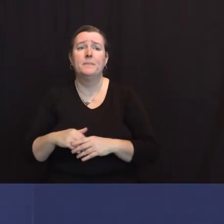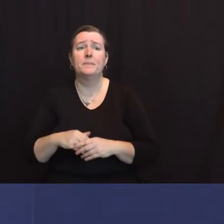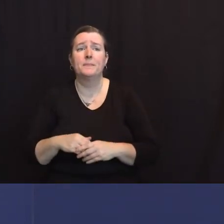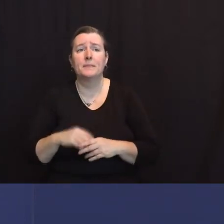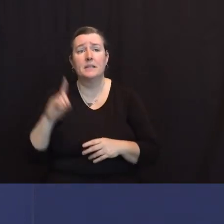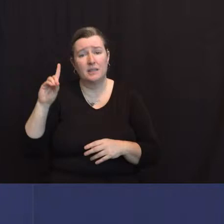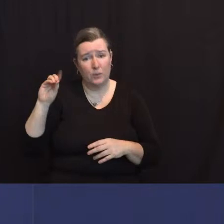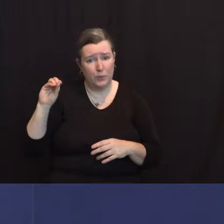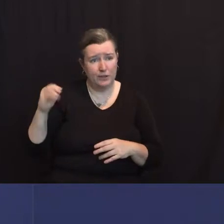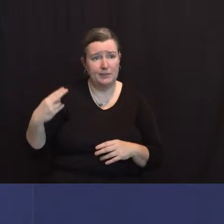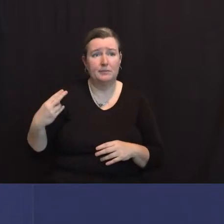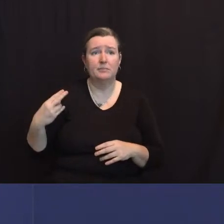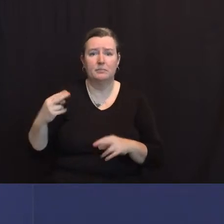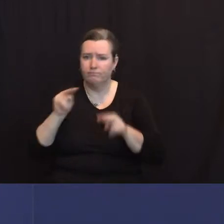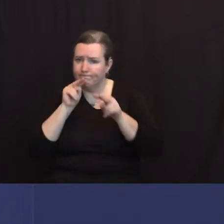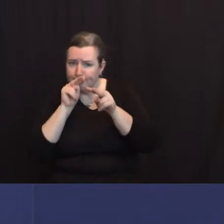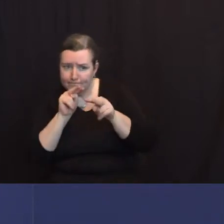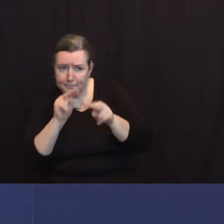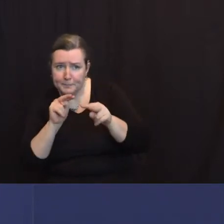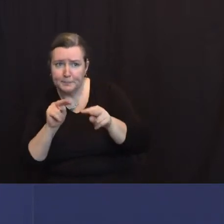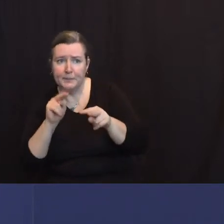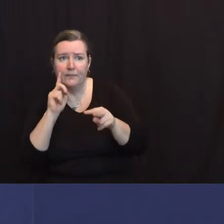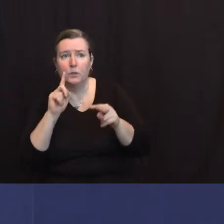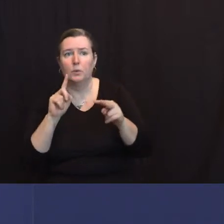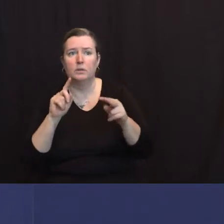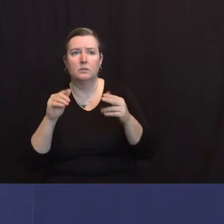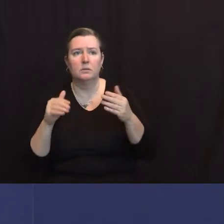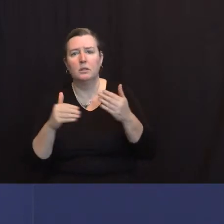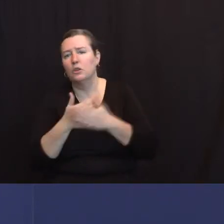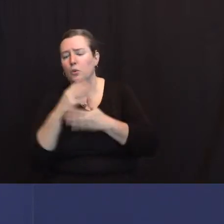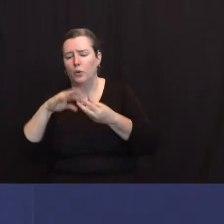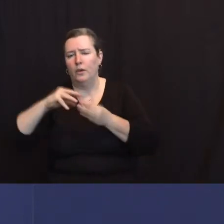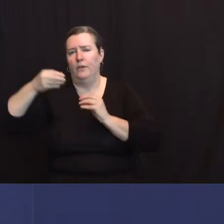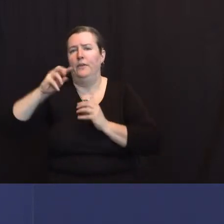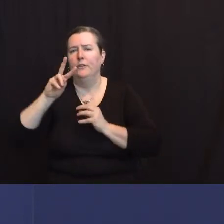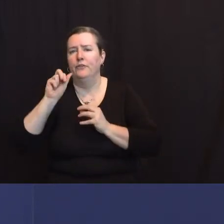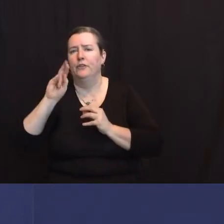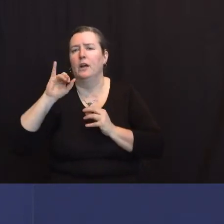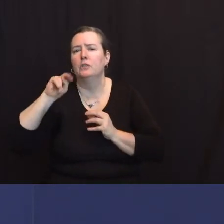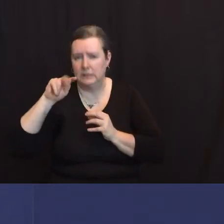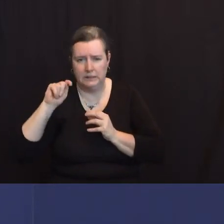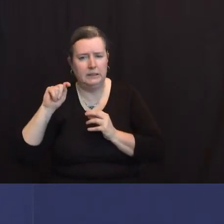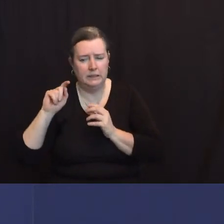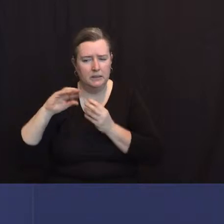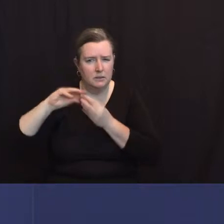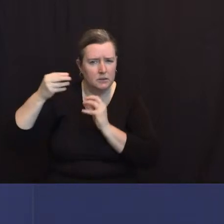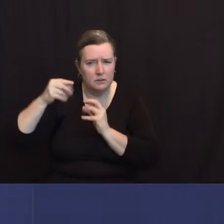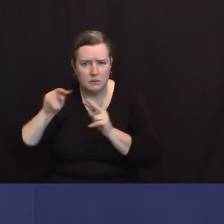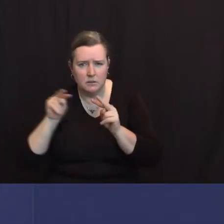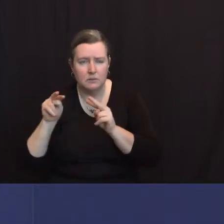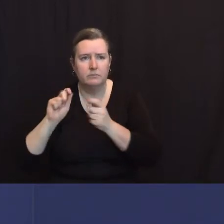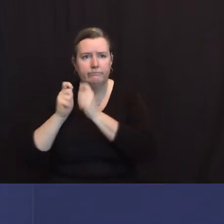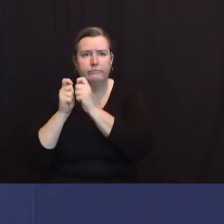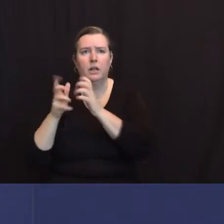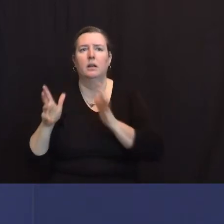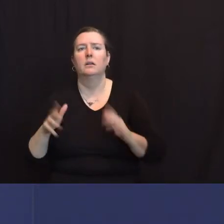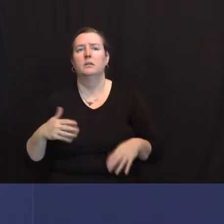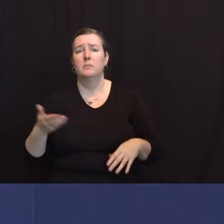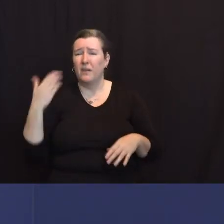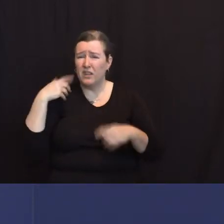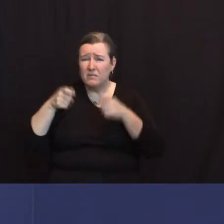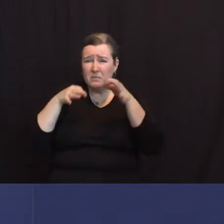for new variants of COVID-19. I think I've explained in the past that viruses mutate pretty